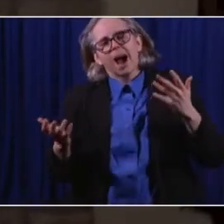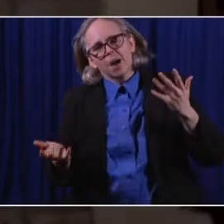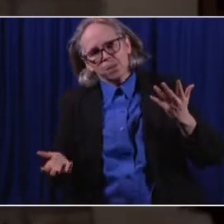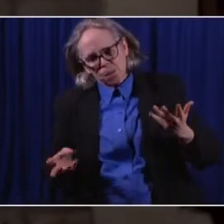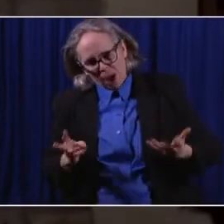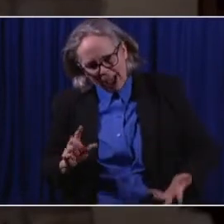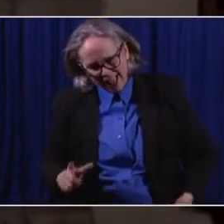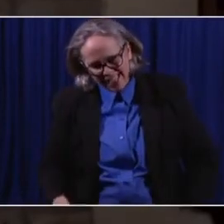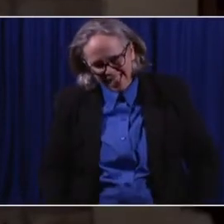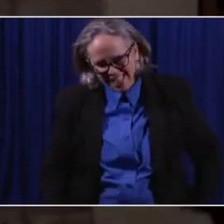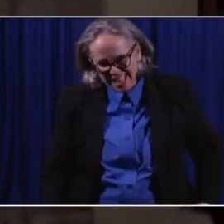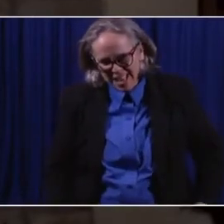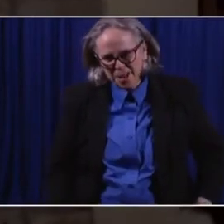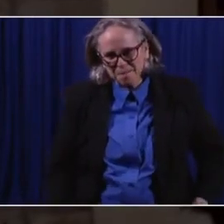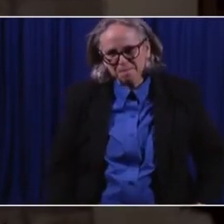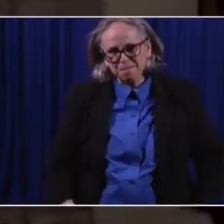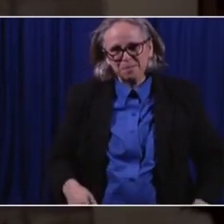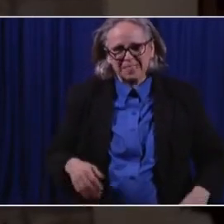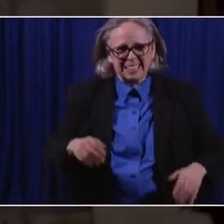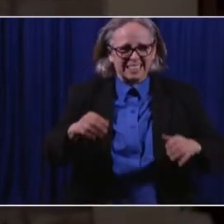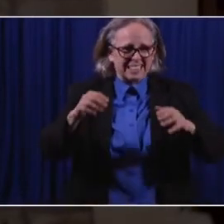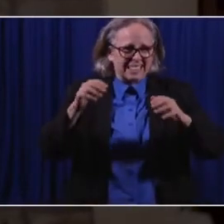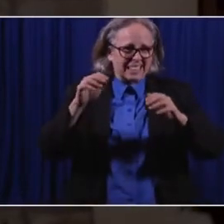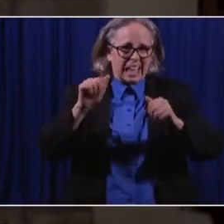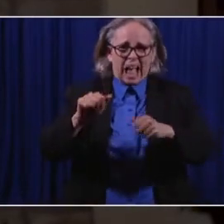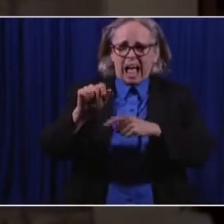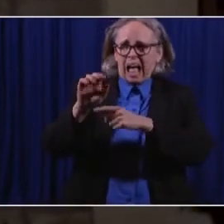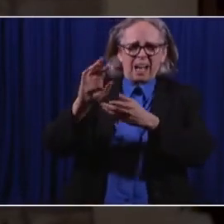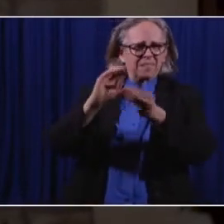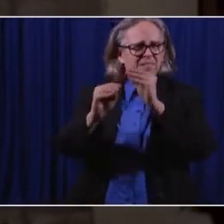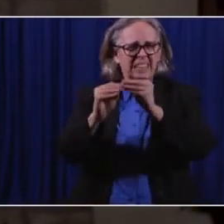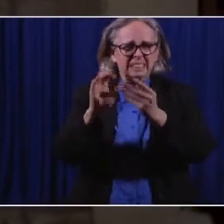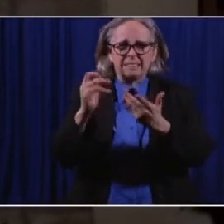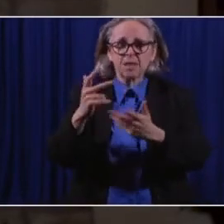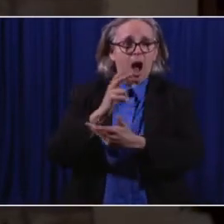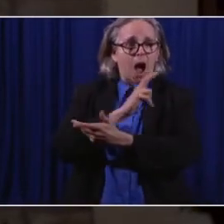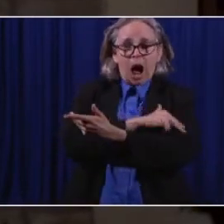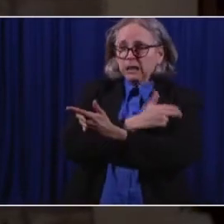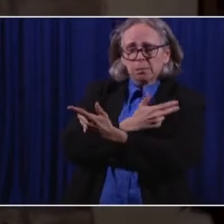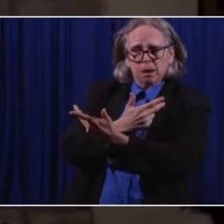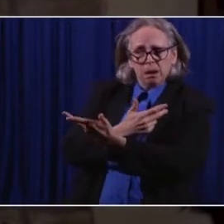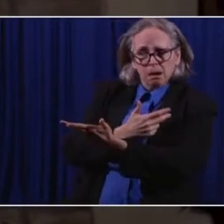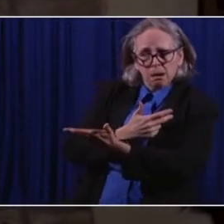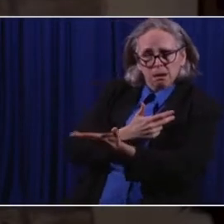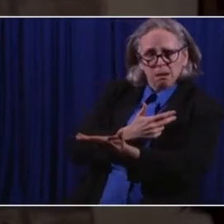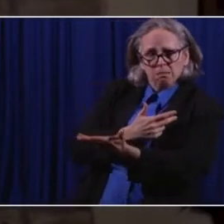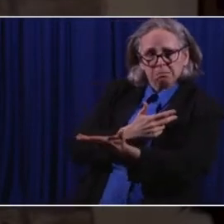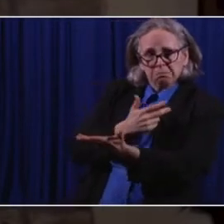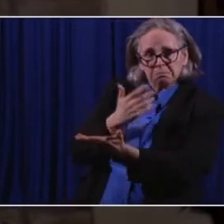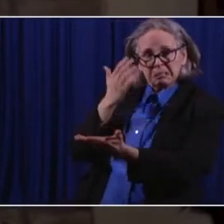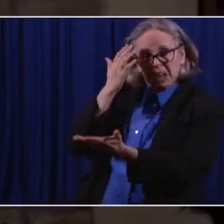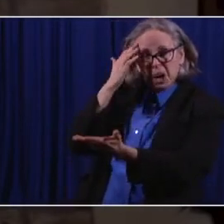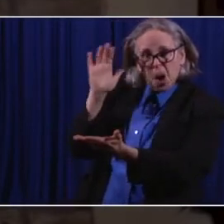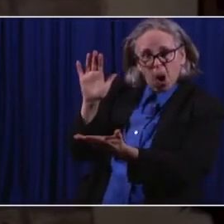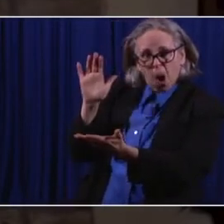we can fix when there is a hospital that doesn't know how to interface with our computer